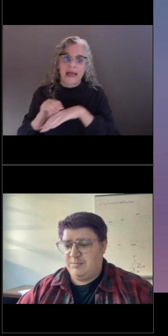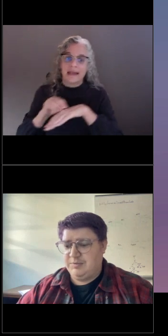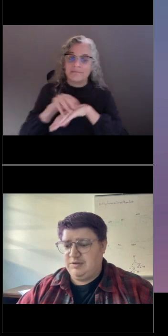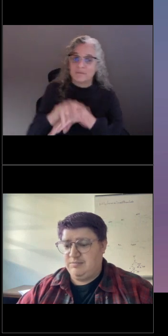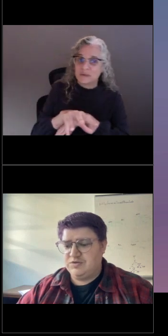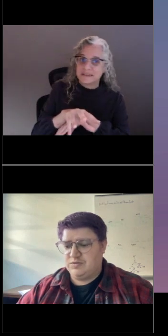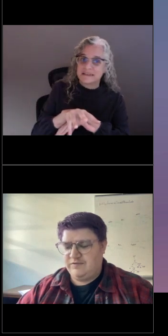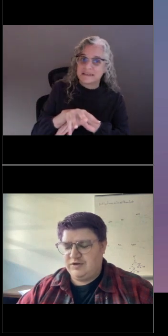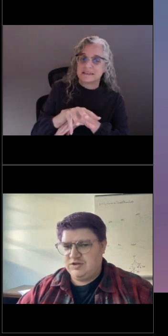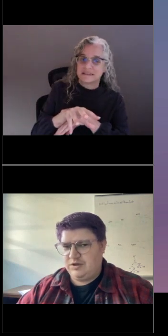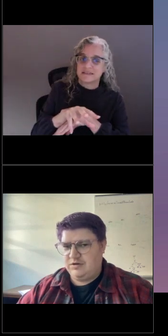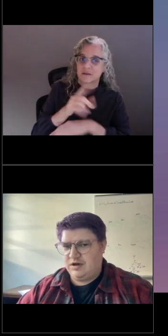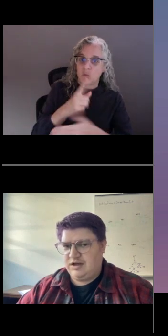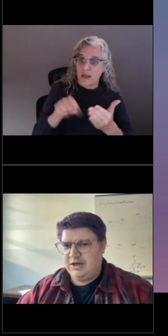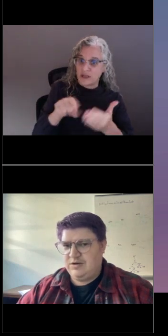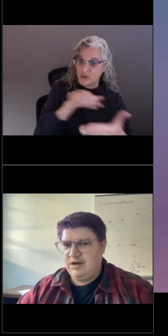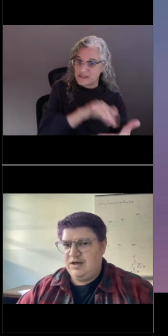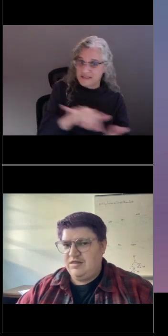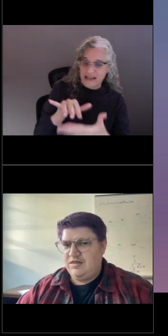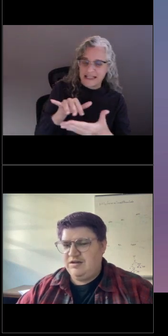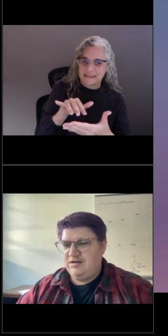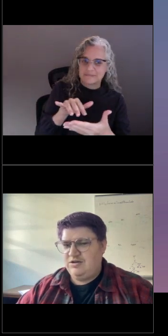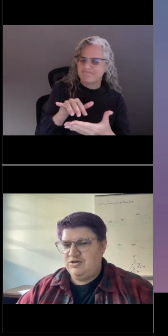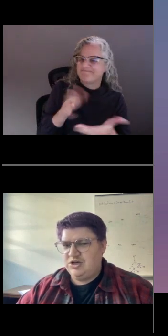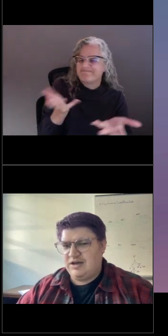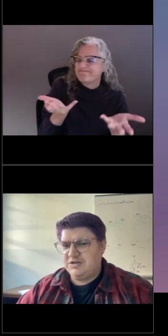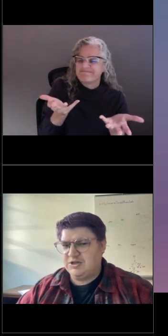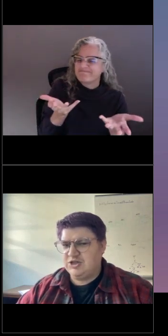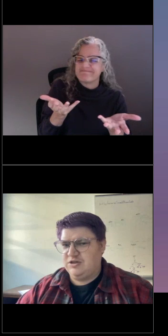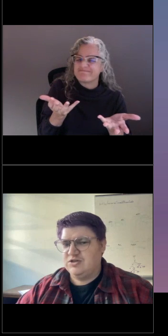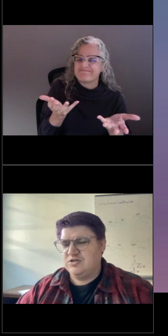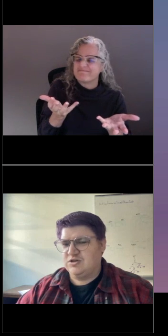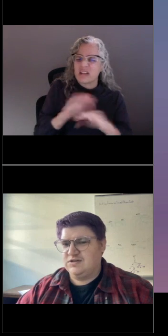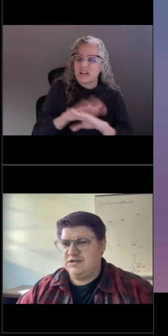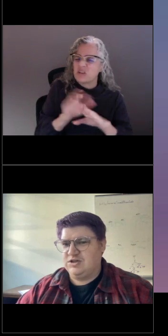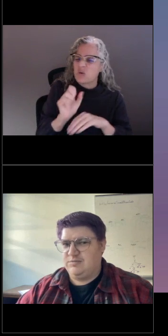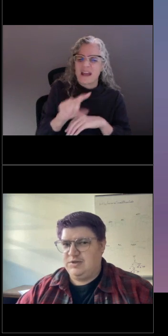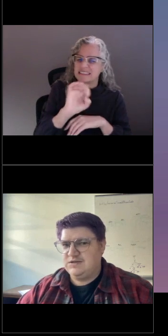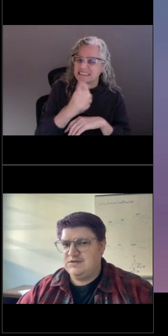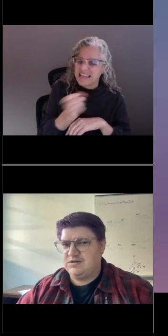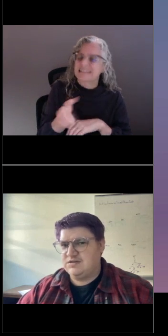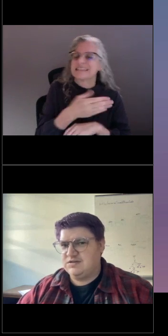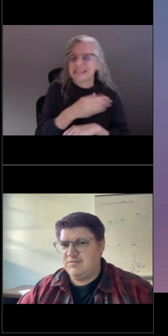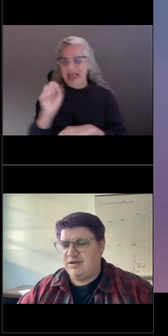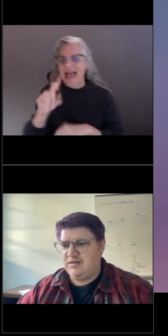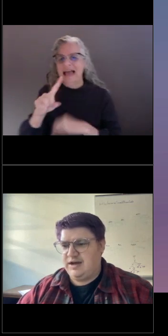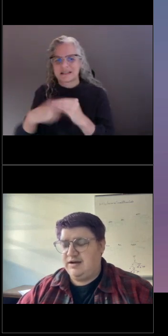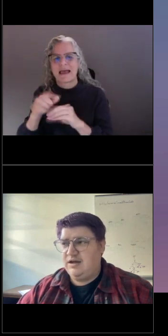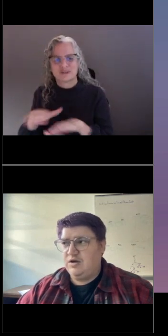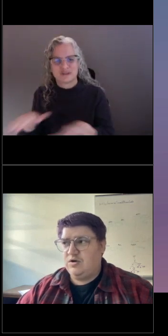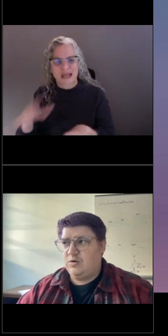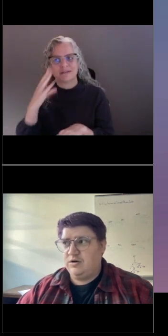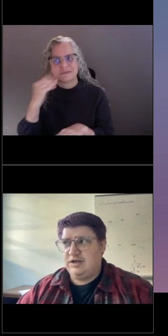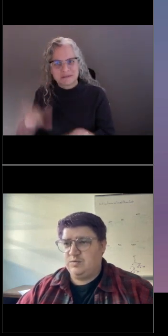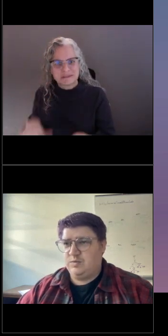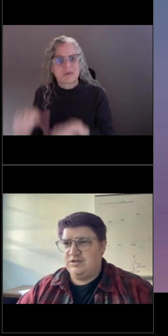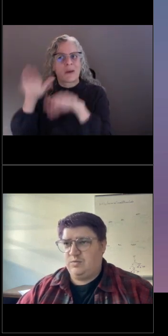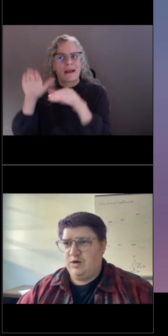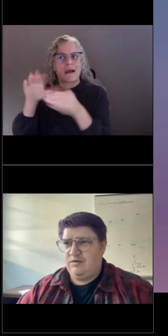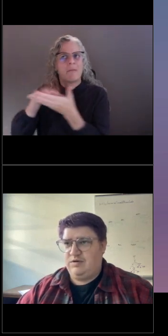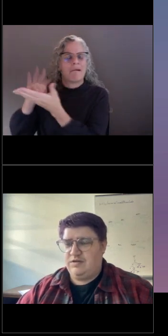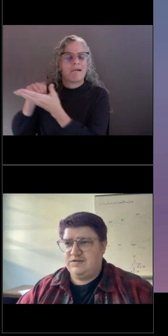is probably most relevant to what you're talking about, then you should ask about childhood socialization, because this is not something that